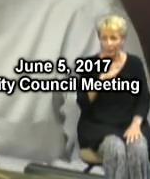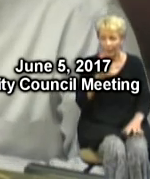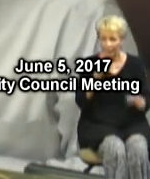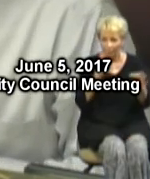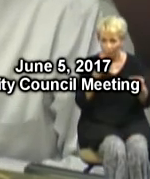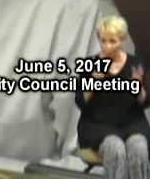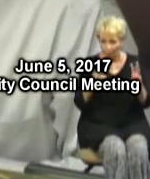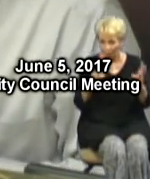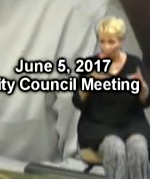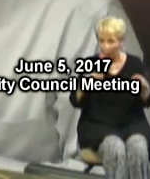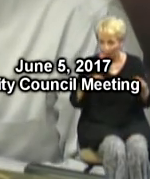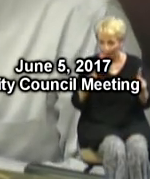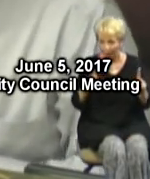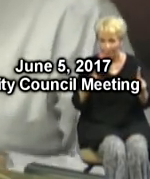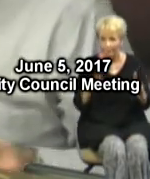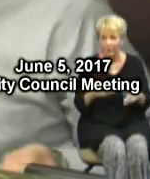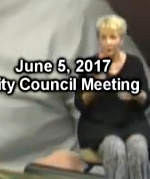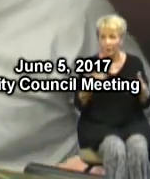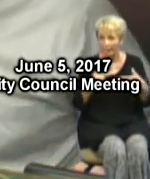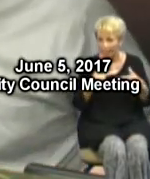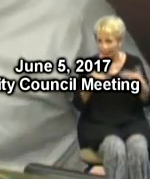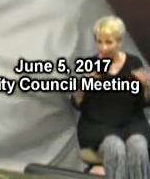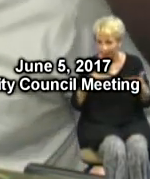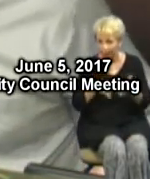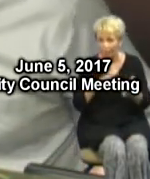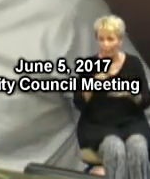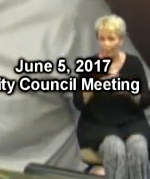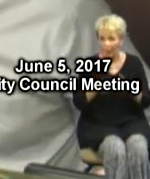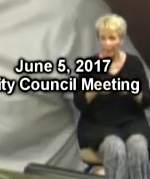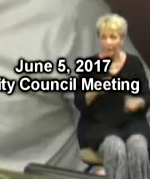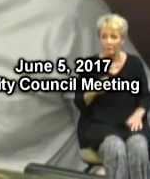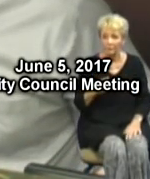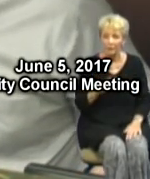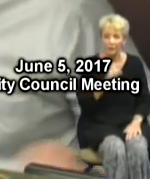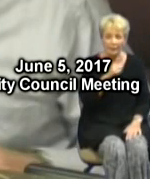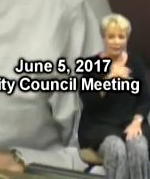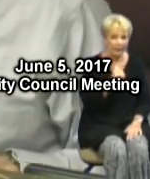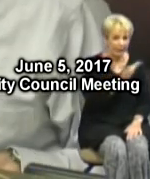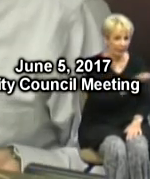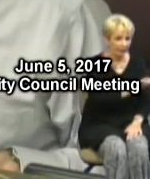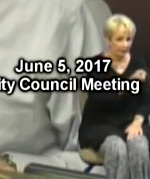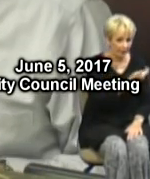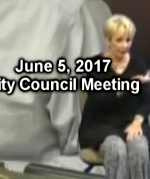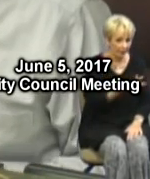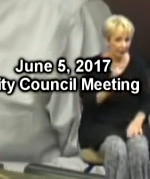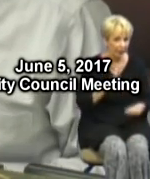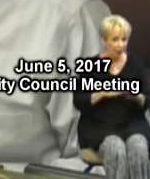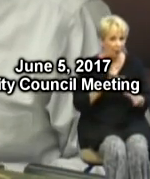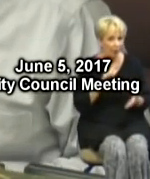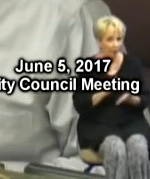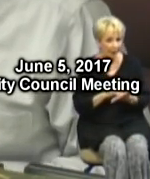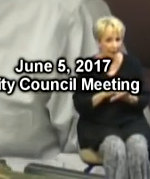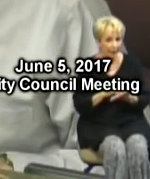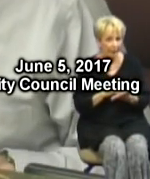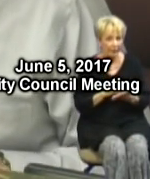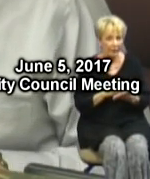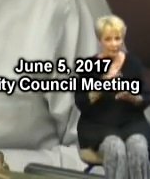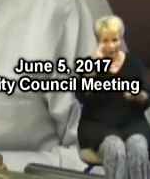permitting. So that's what's going on this month. Sally, we have several things on the consent